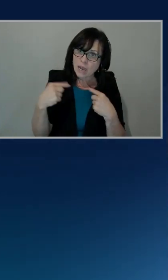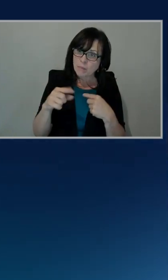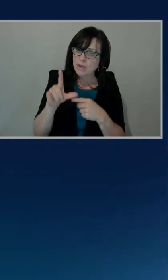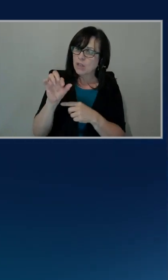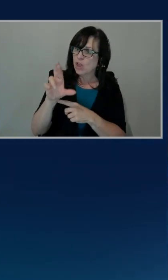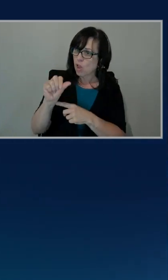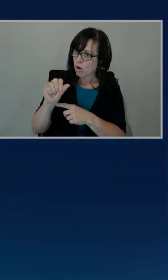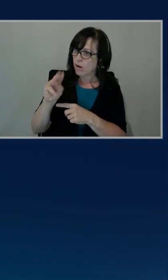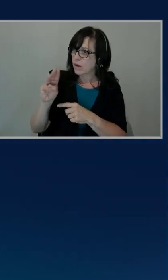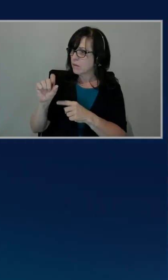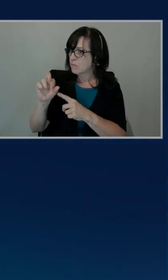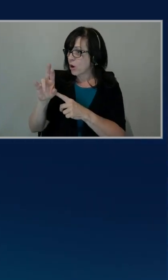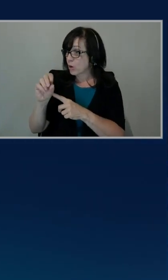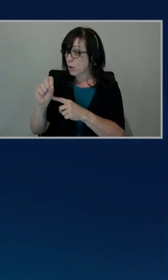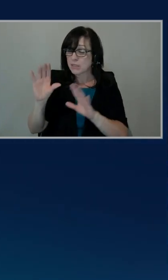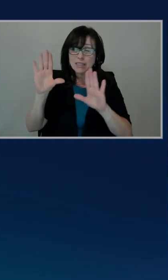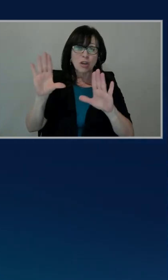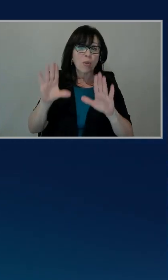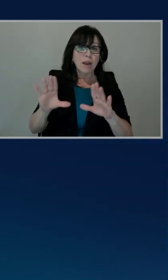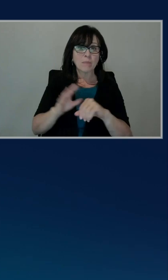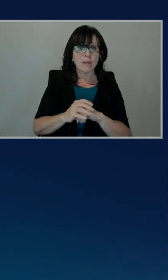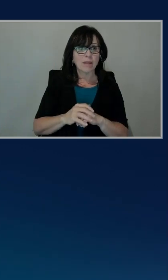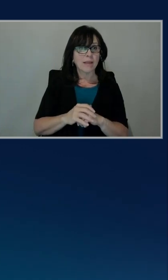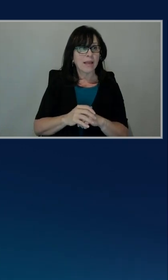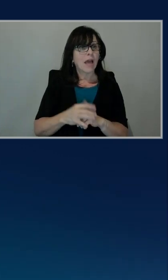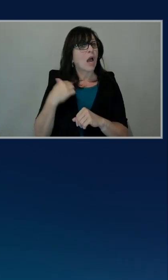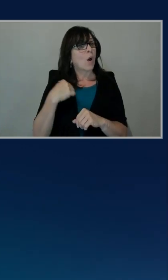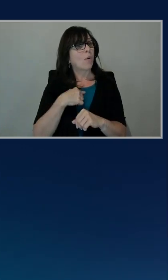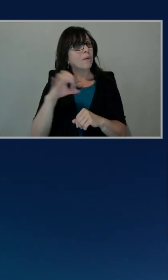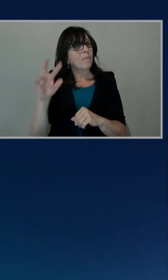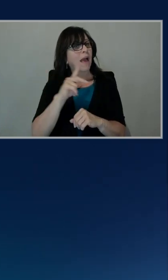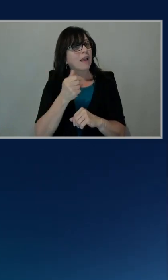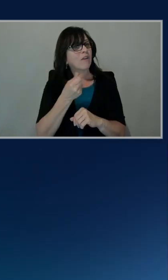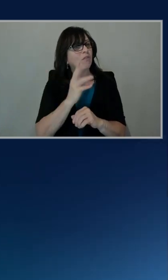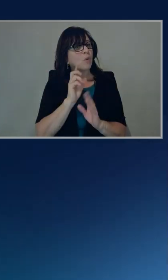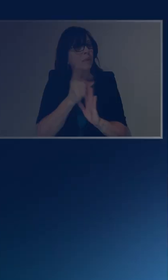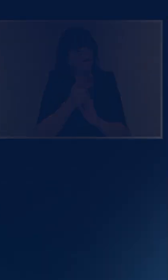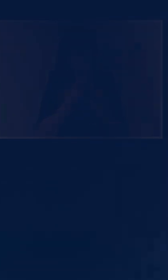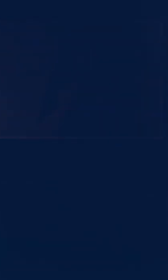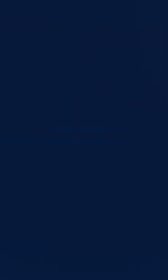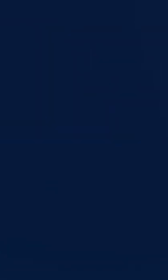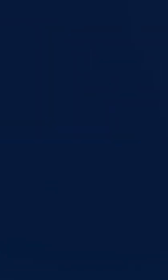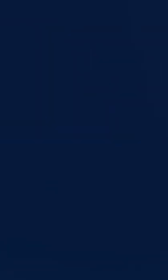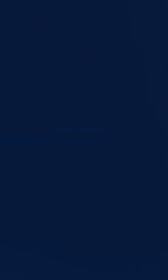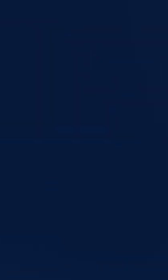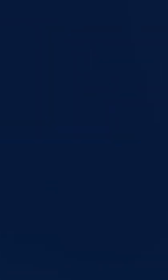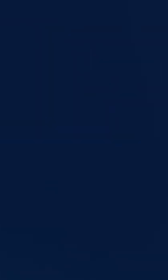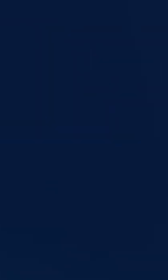incredible. Thanks for having us. We will be right back with more, so stick around.